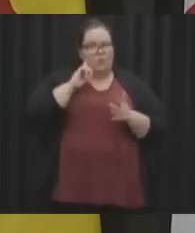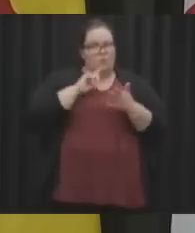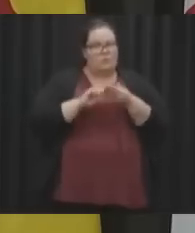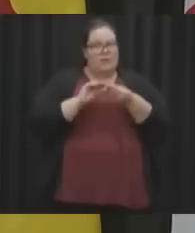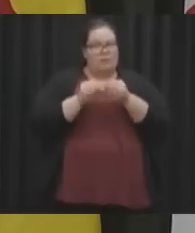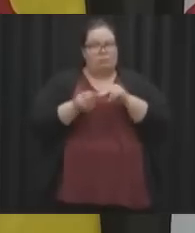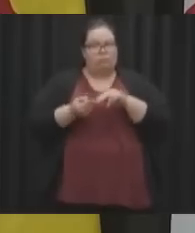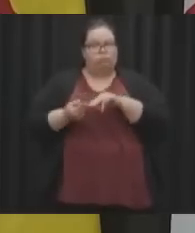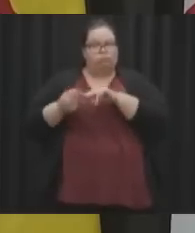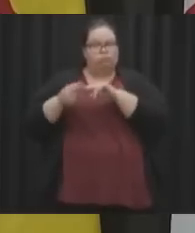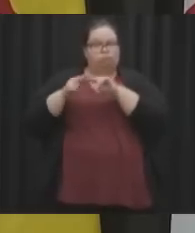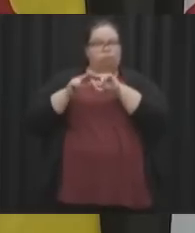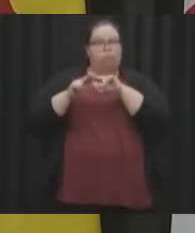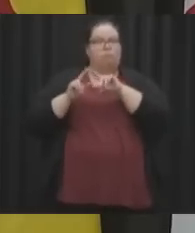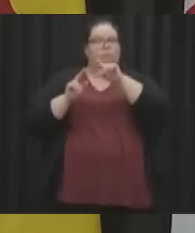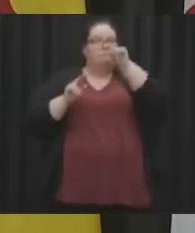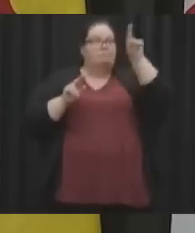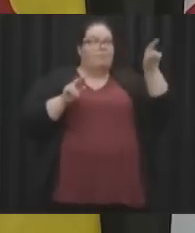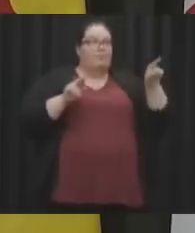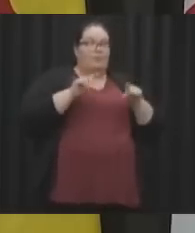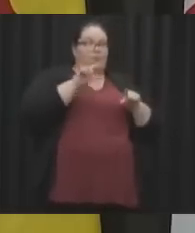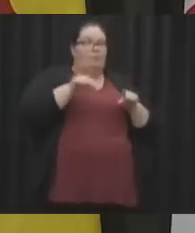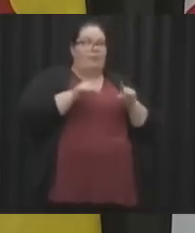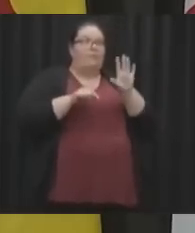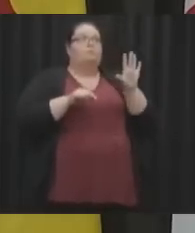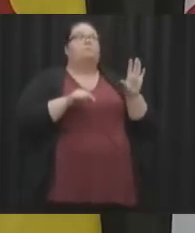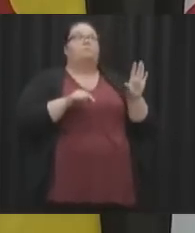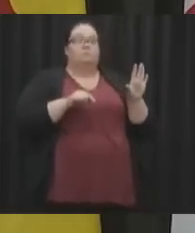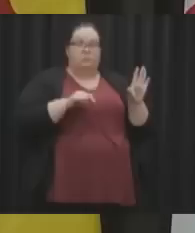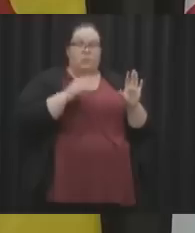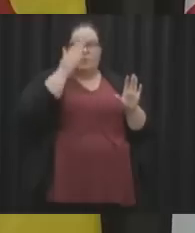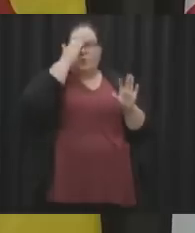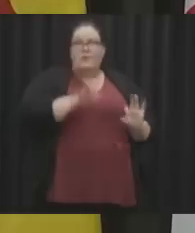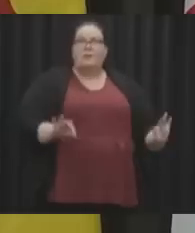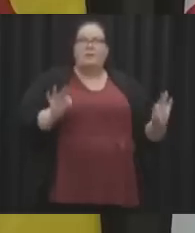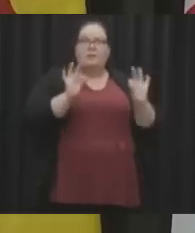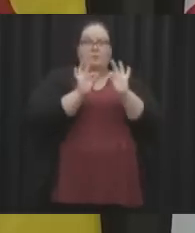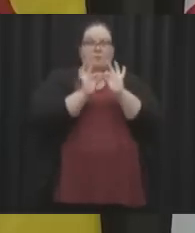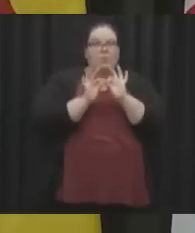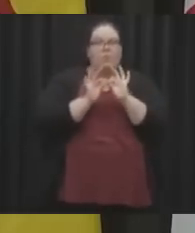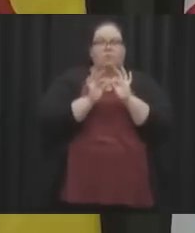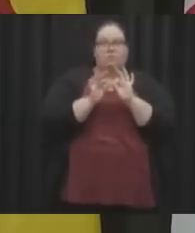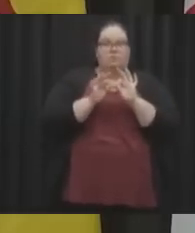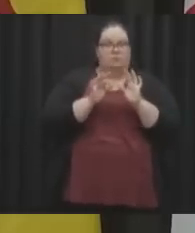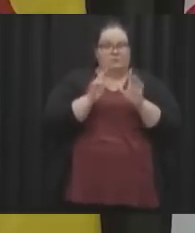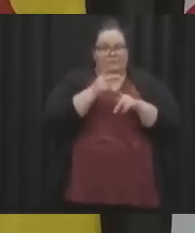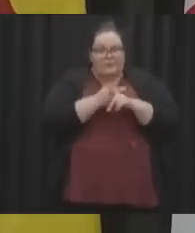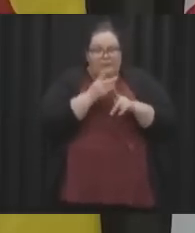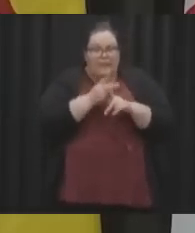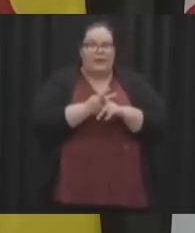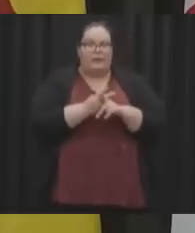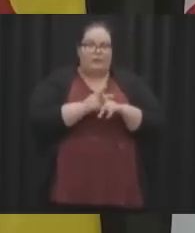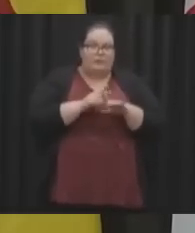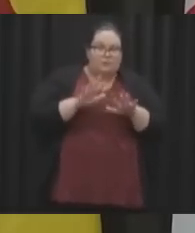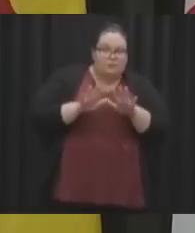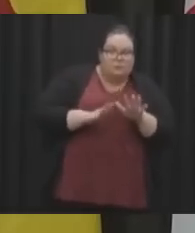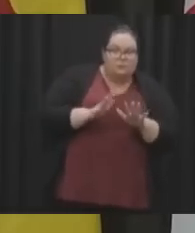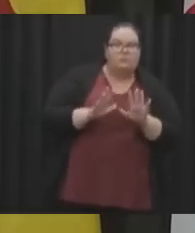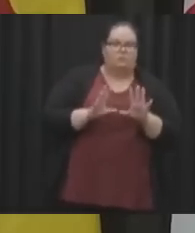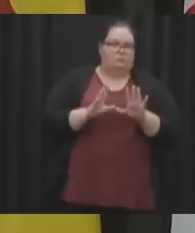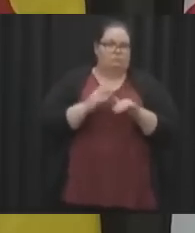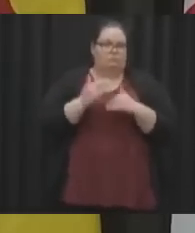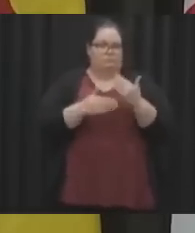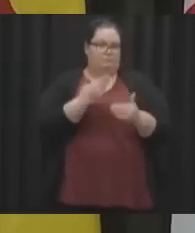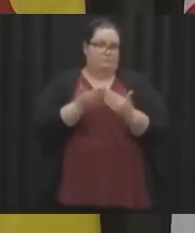no impact on flattening the curve or slowing down the spread of the virus. We need people, again, to follow the public health directions at